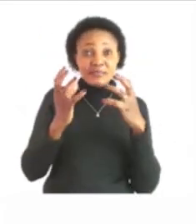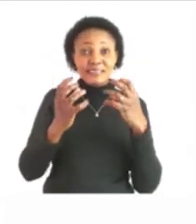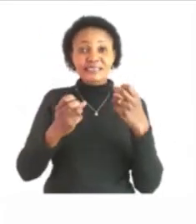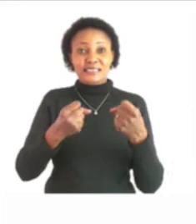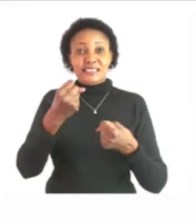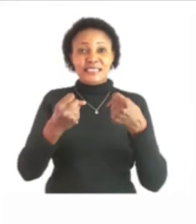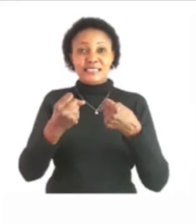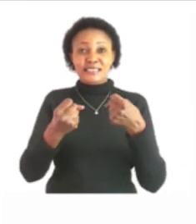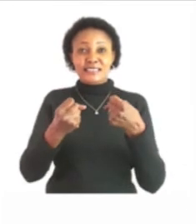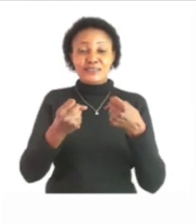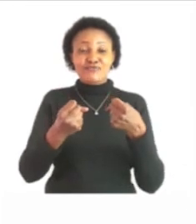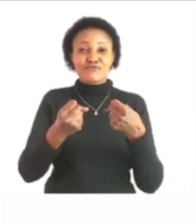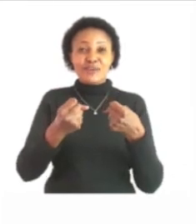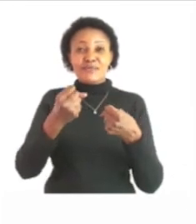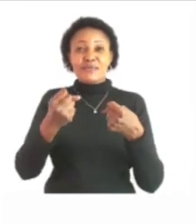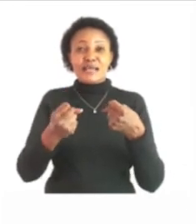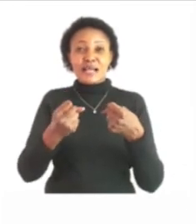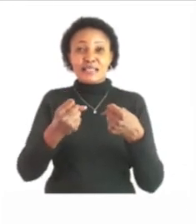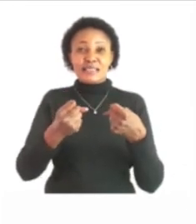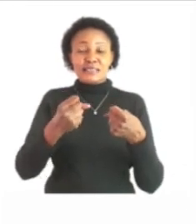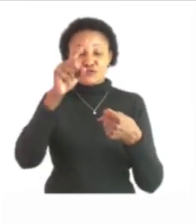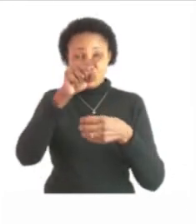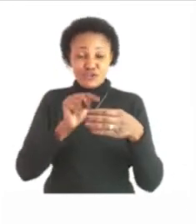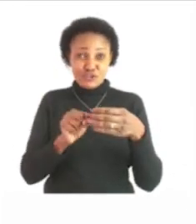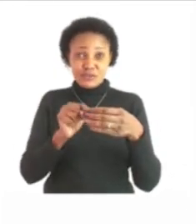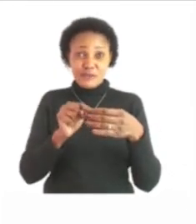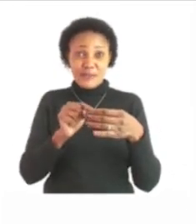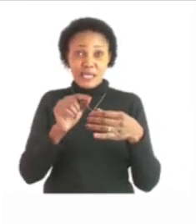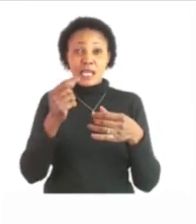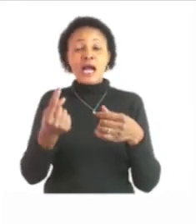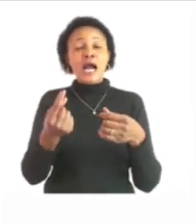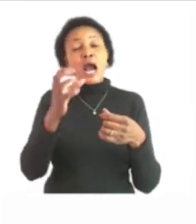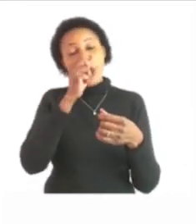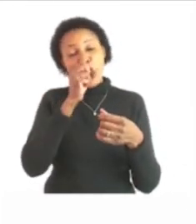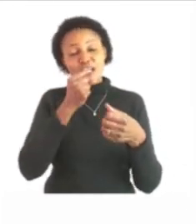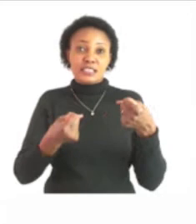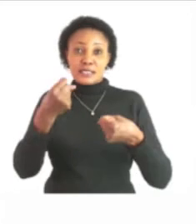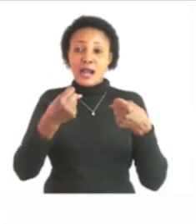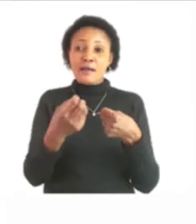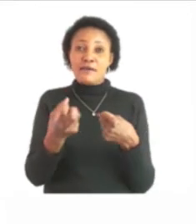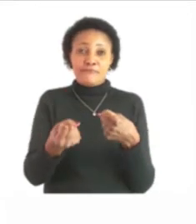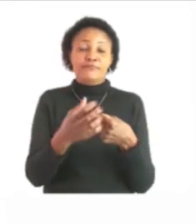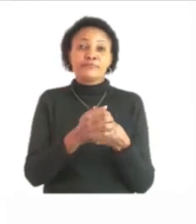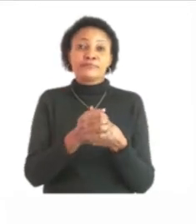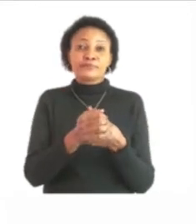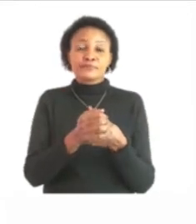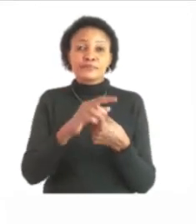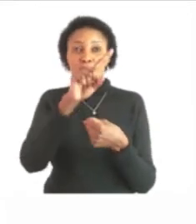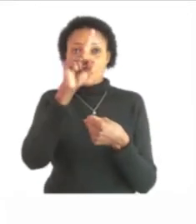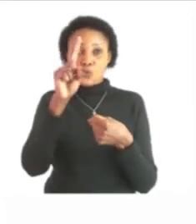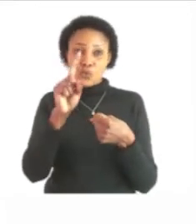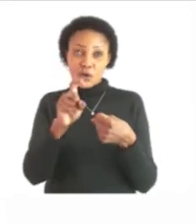his car to the store. His car is orange. Now there are questions at the